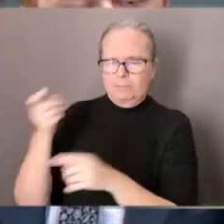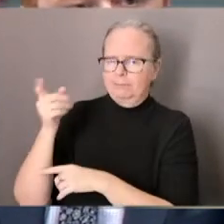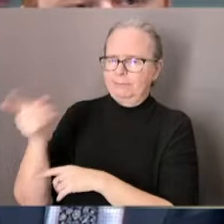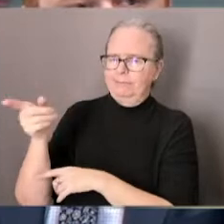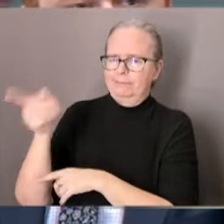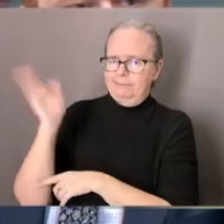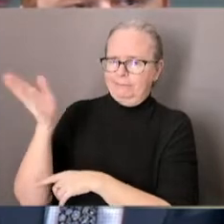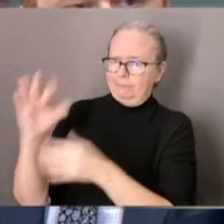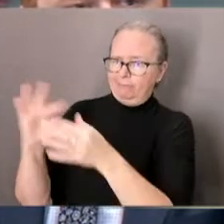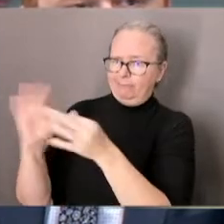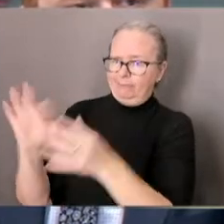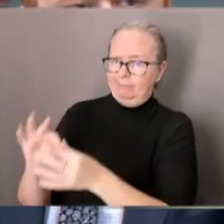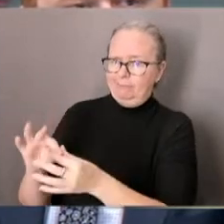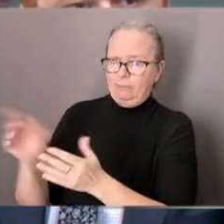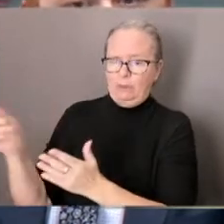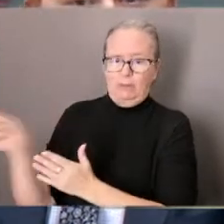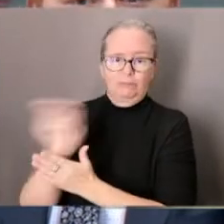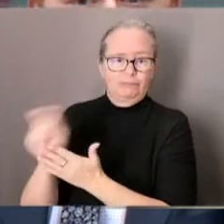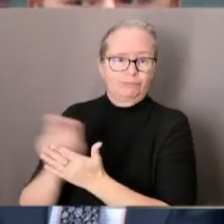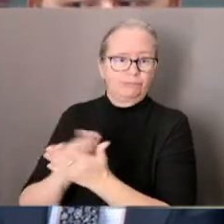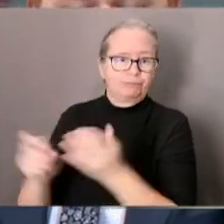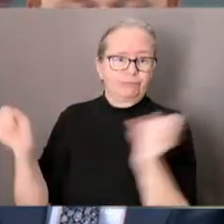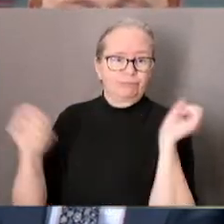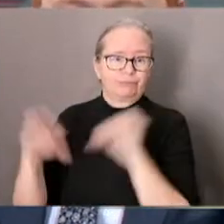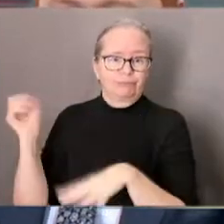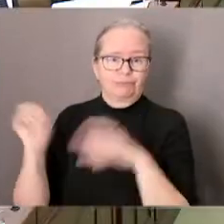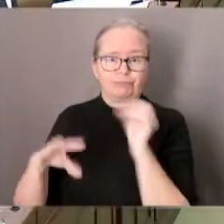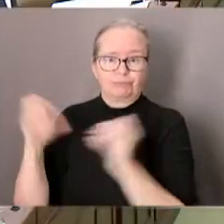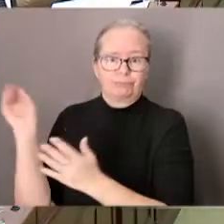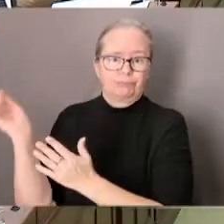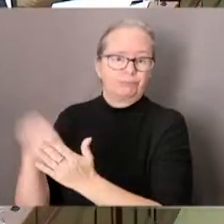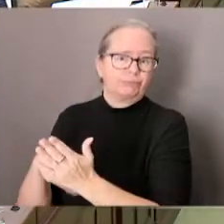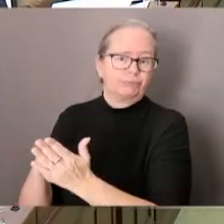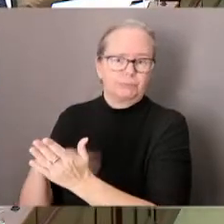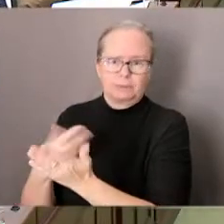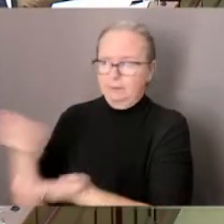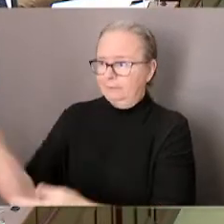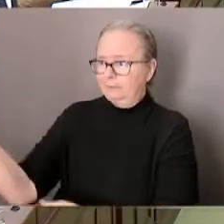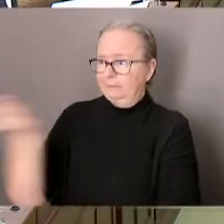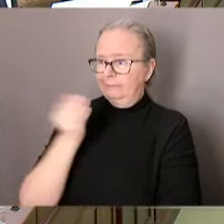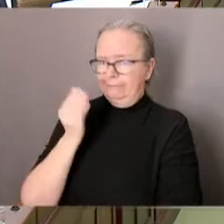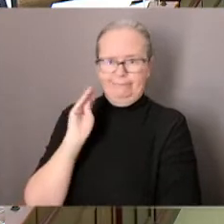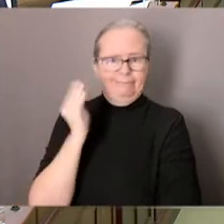a of a cocktail napkin on their way down to Edmonton Mr Speaker the order